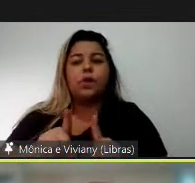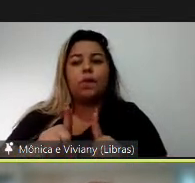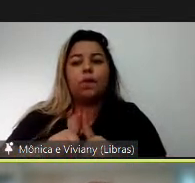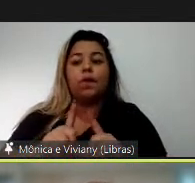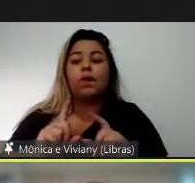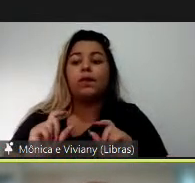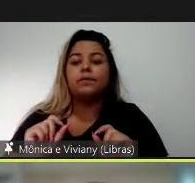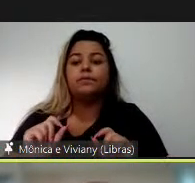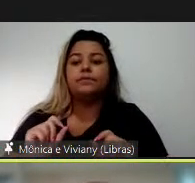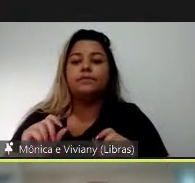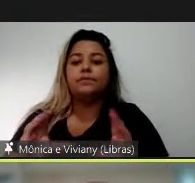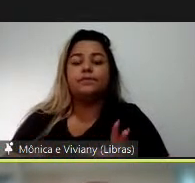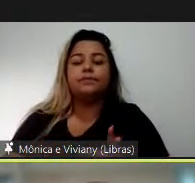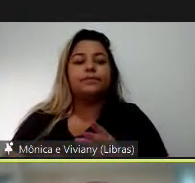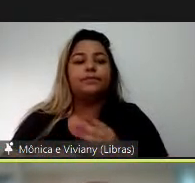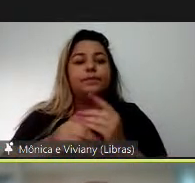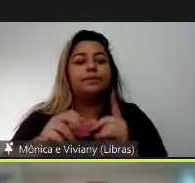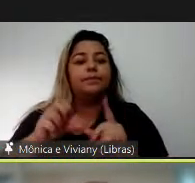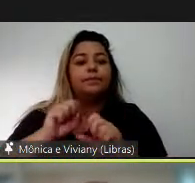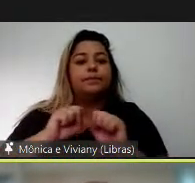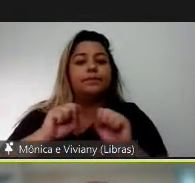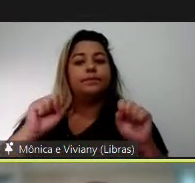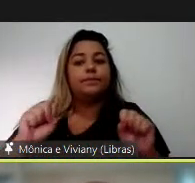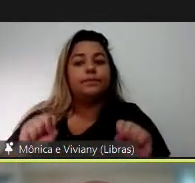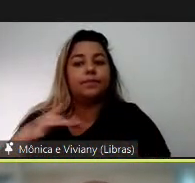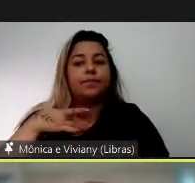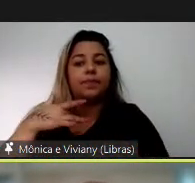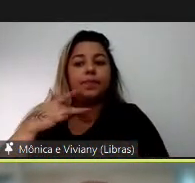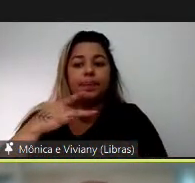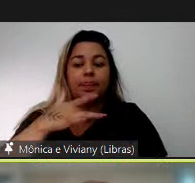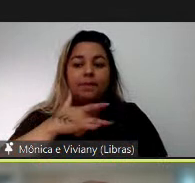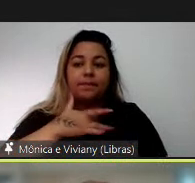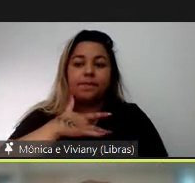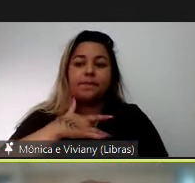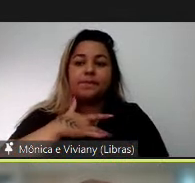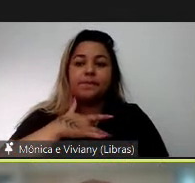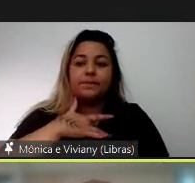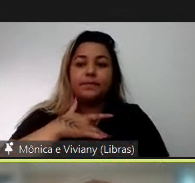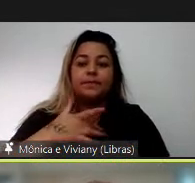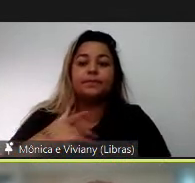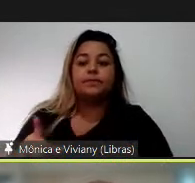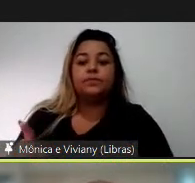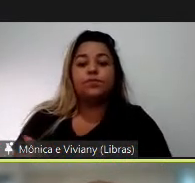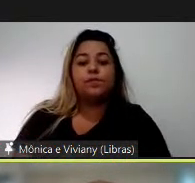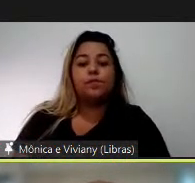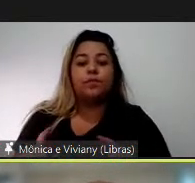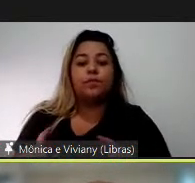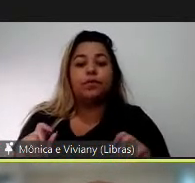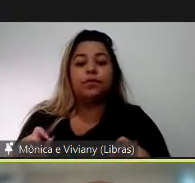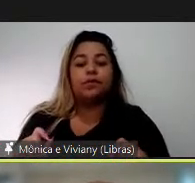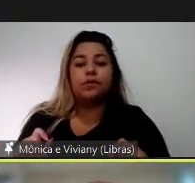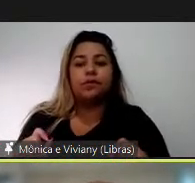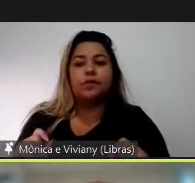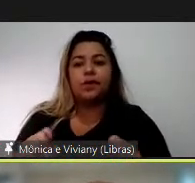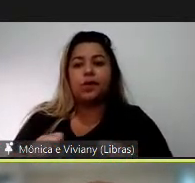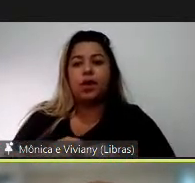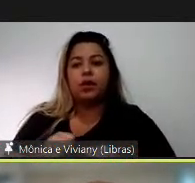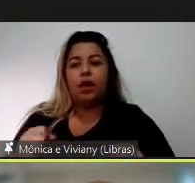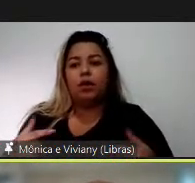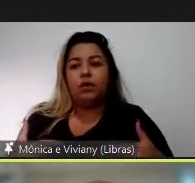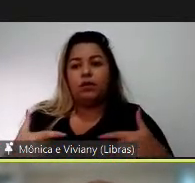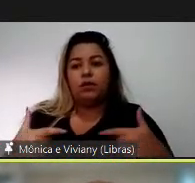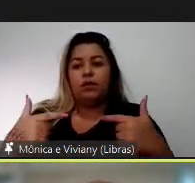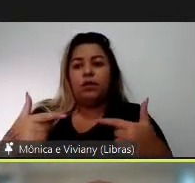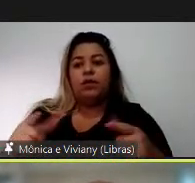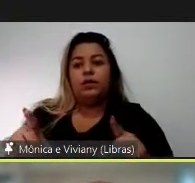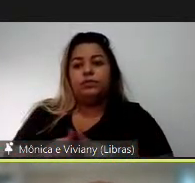the state nutritional state, implement systems of information and health integrated and that communicate themselves. This is also